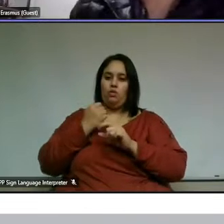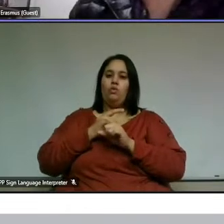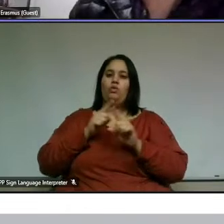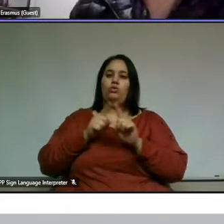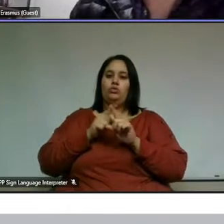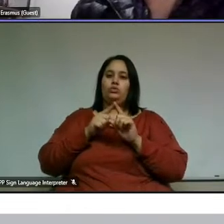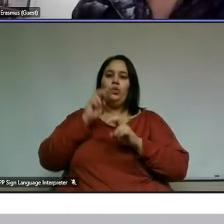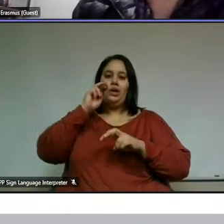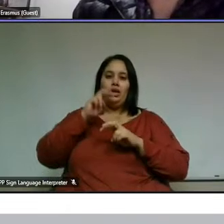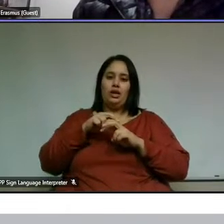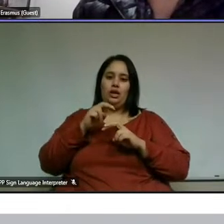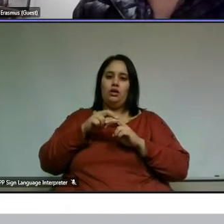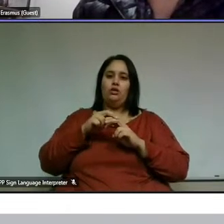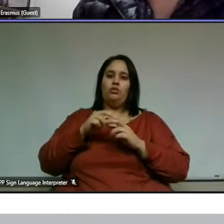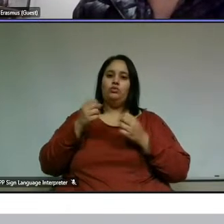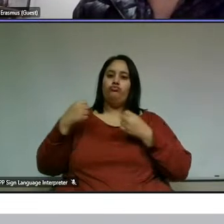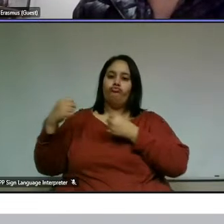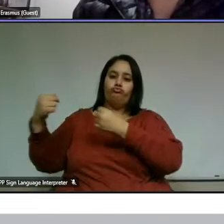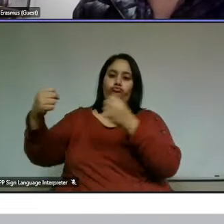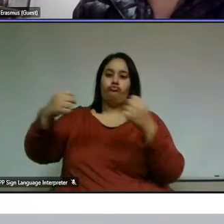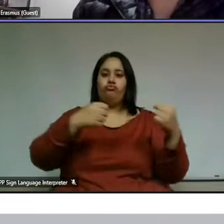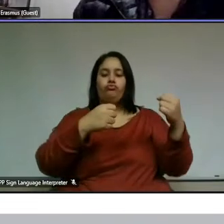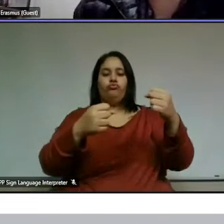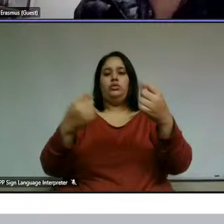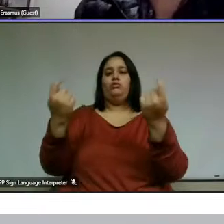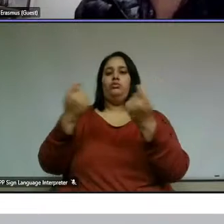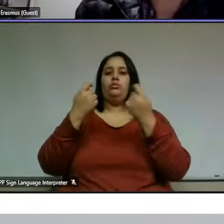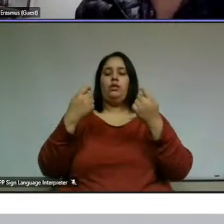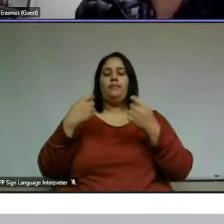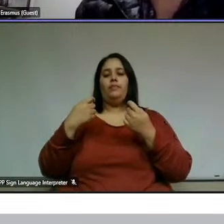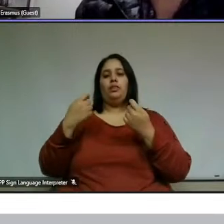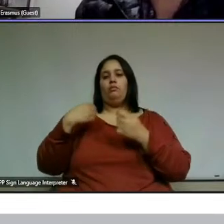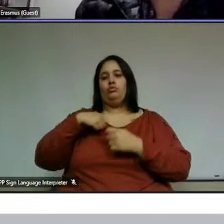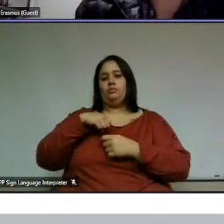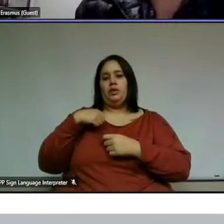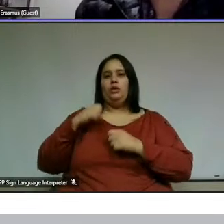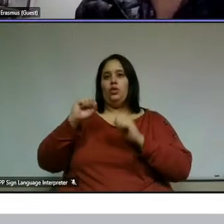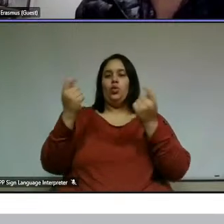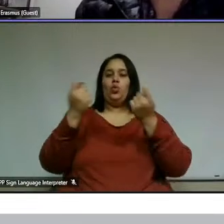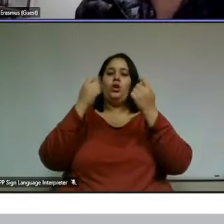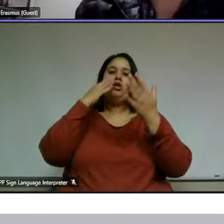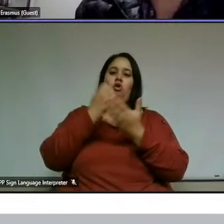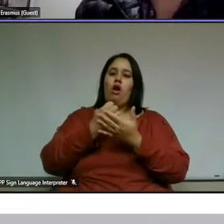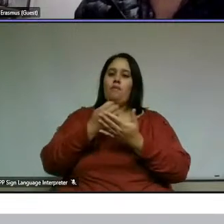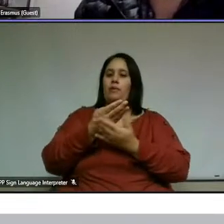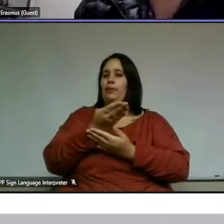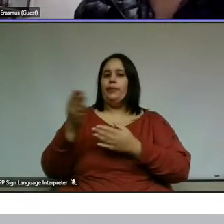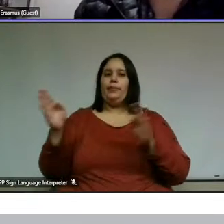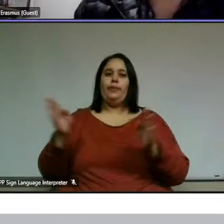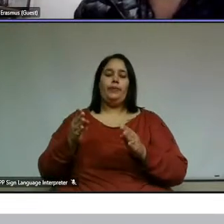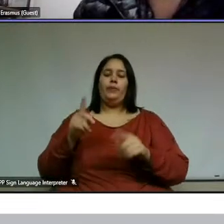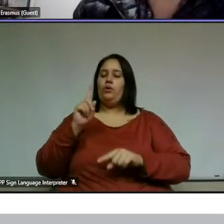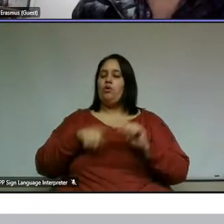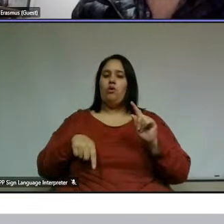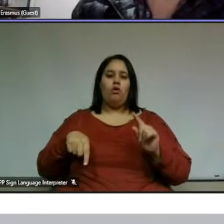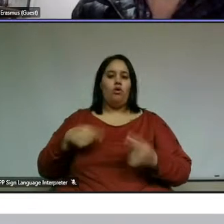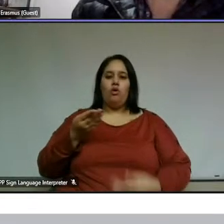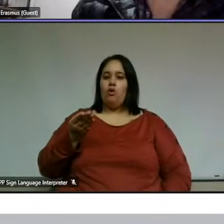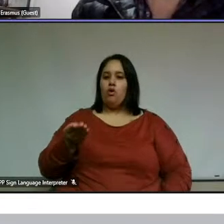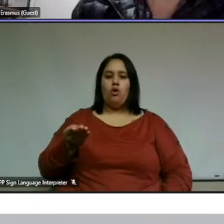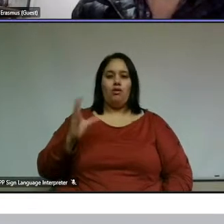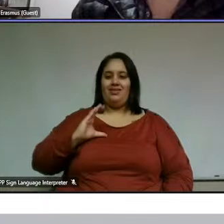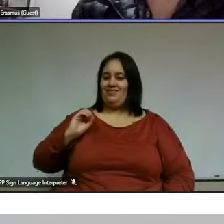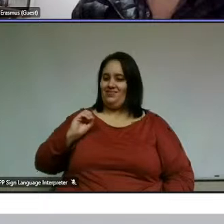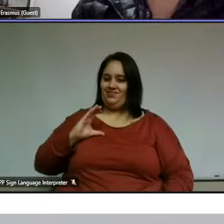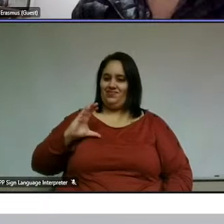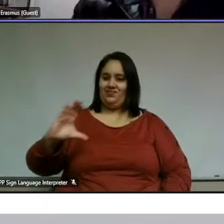rural municipalities, and because with their rural economy, there is no ways that they will be able to fund